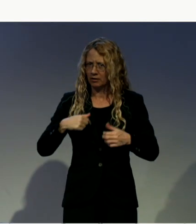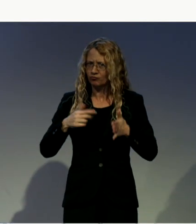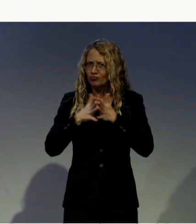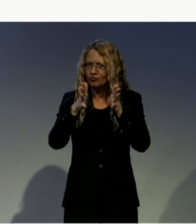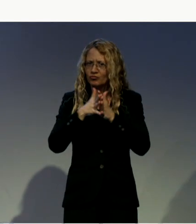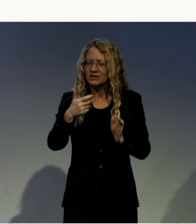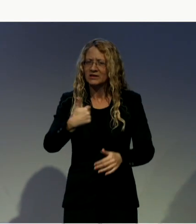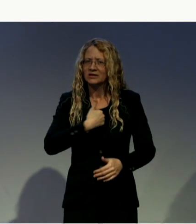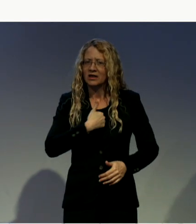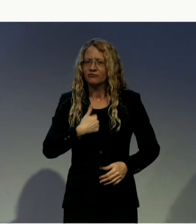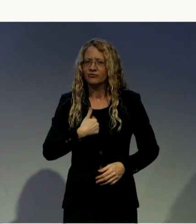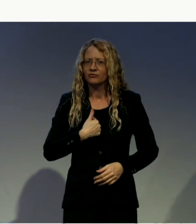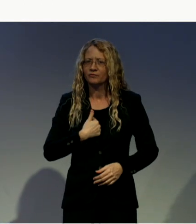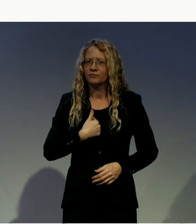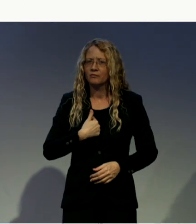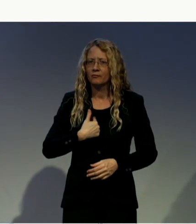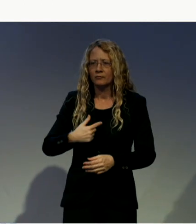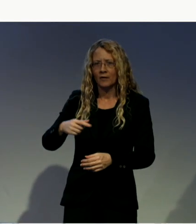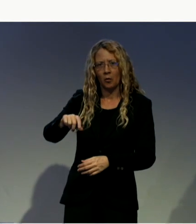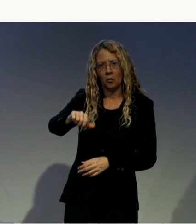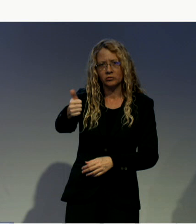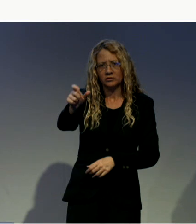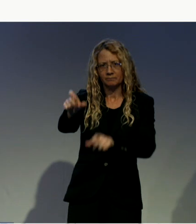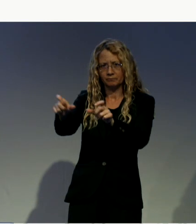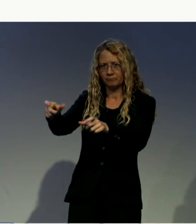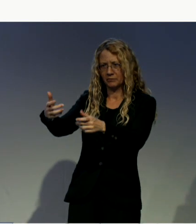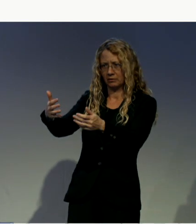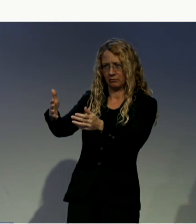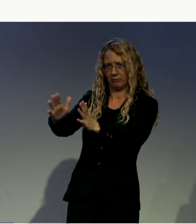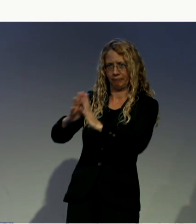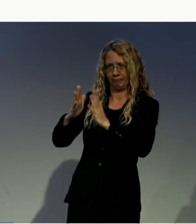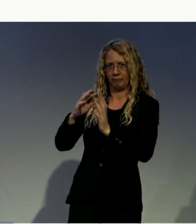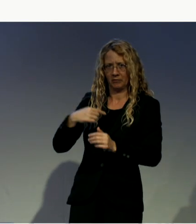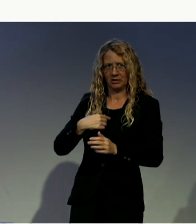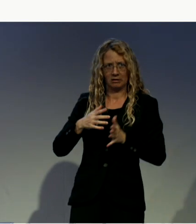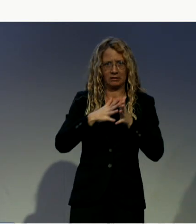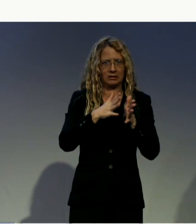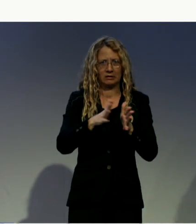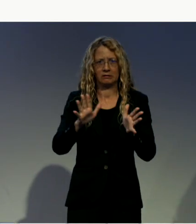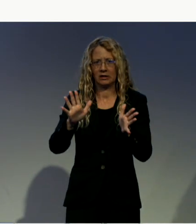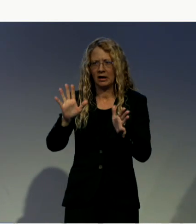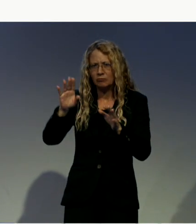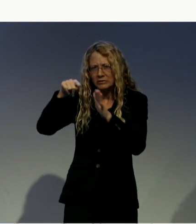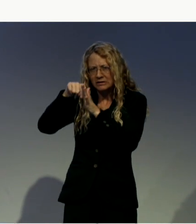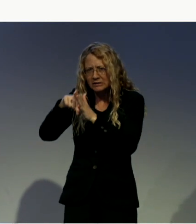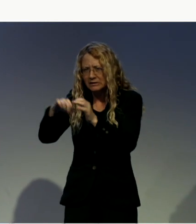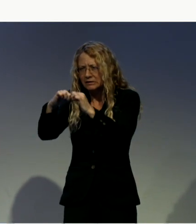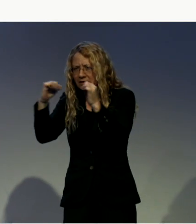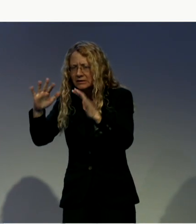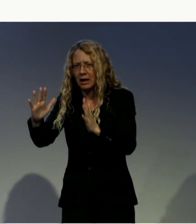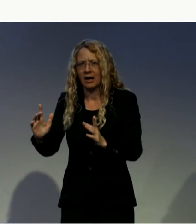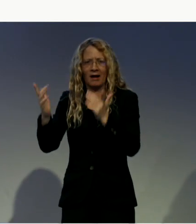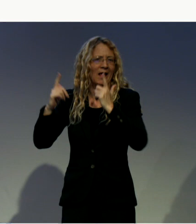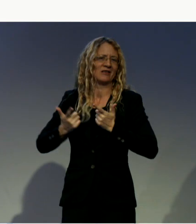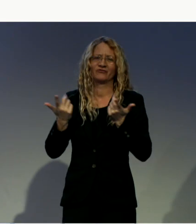shoes. And to me, that's how I started telling stories. And I realized that most of the time we have had people that